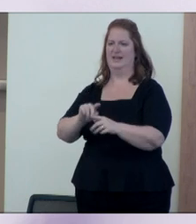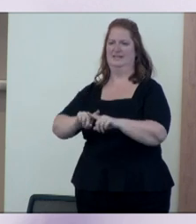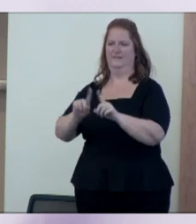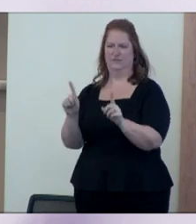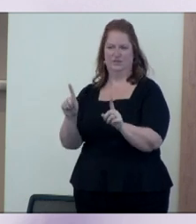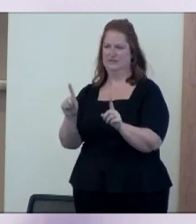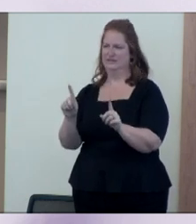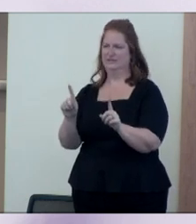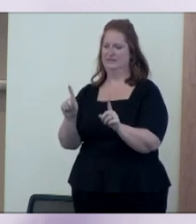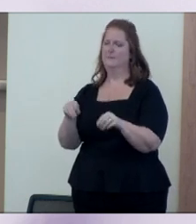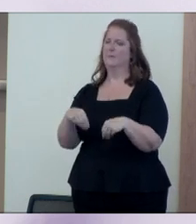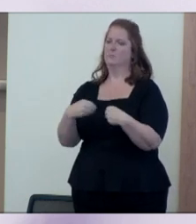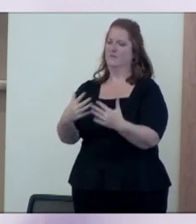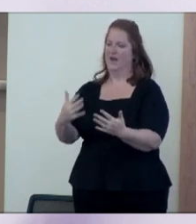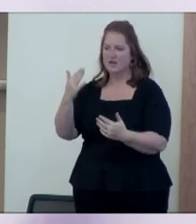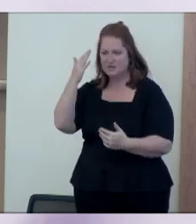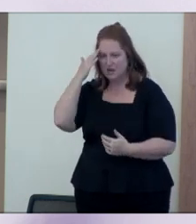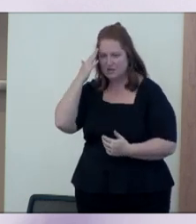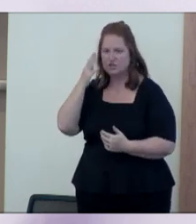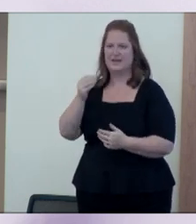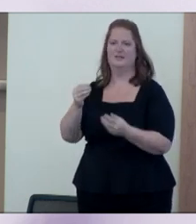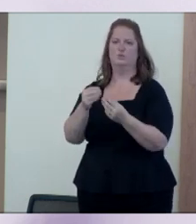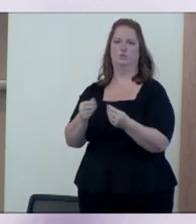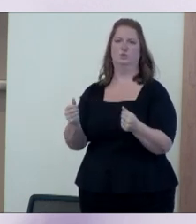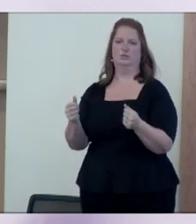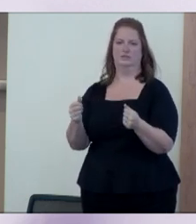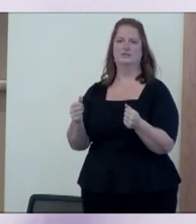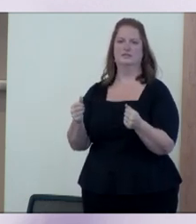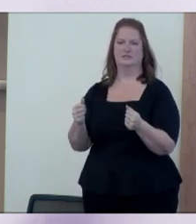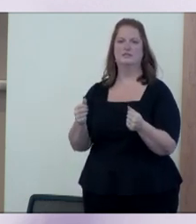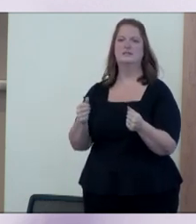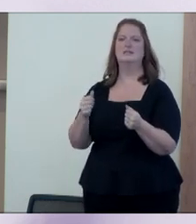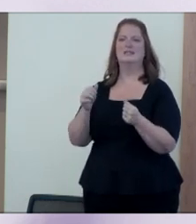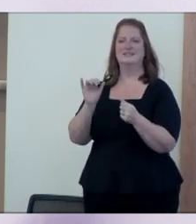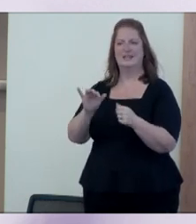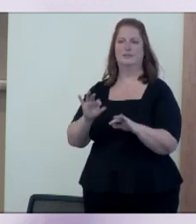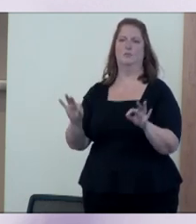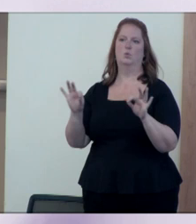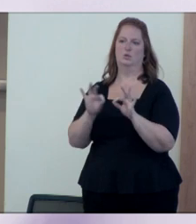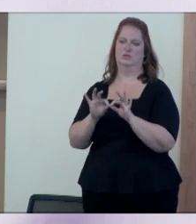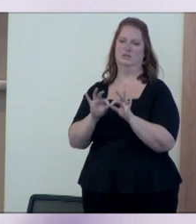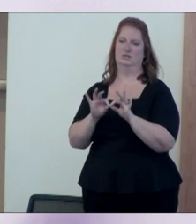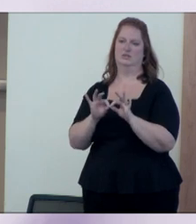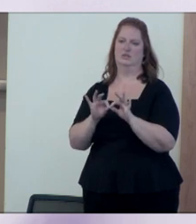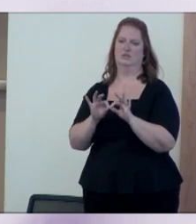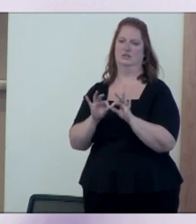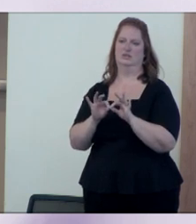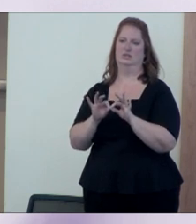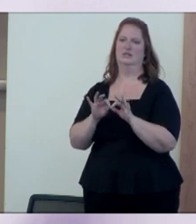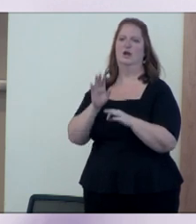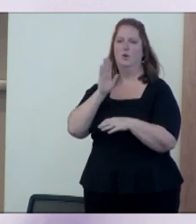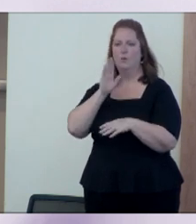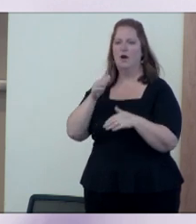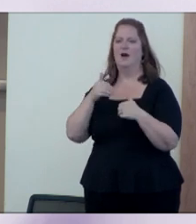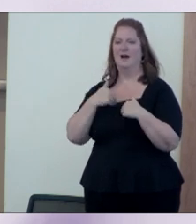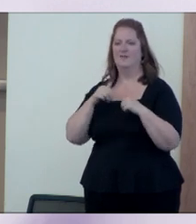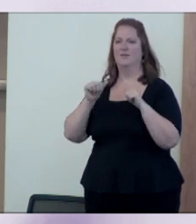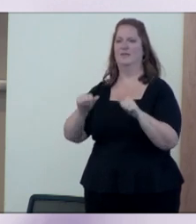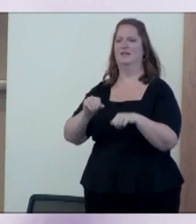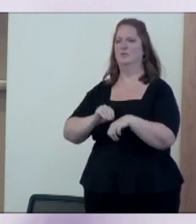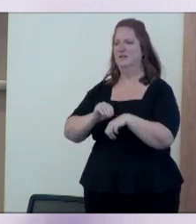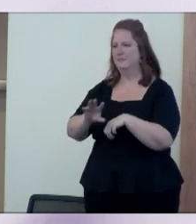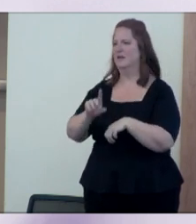creating knowledge and solutions that are important that have the ability to impact the